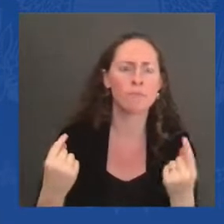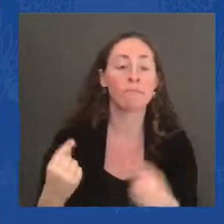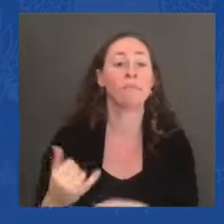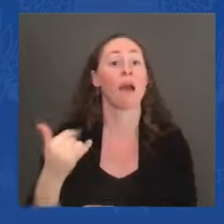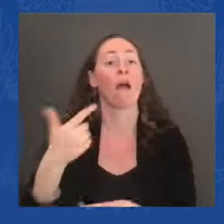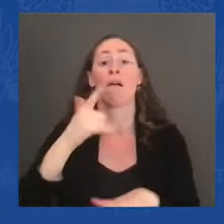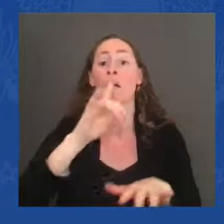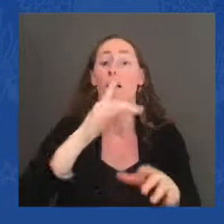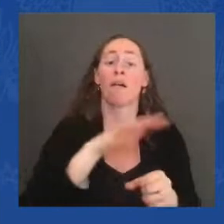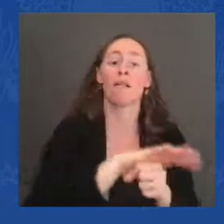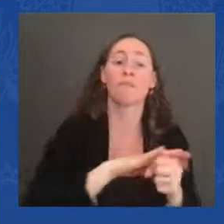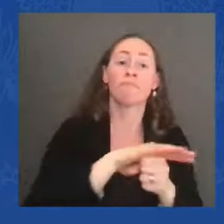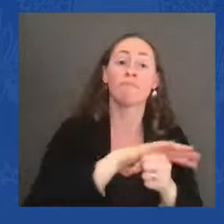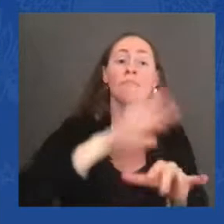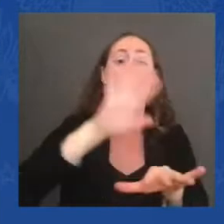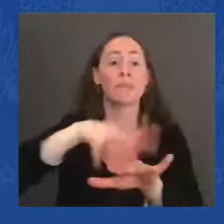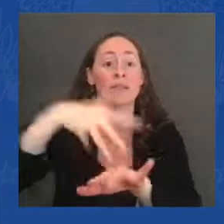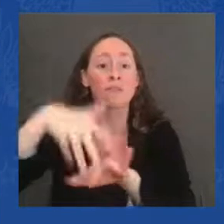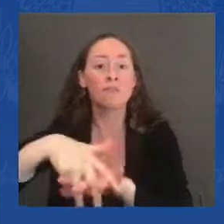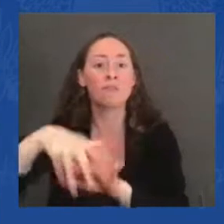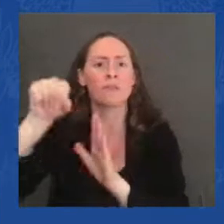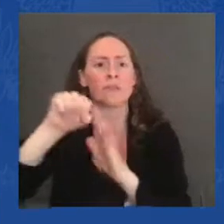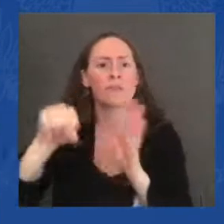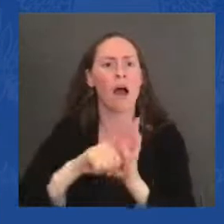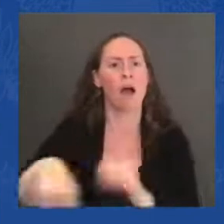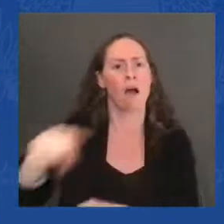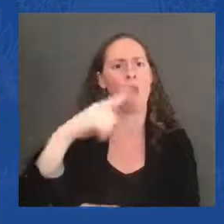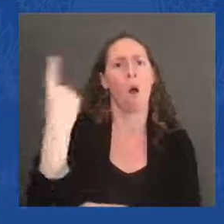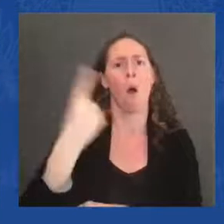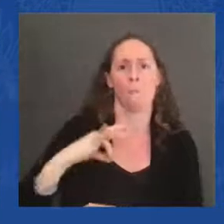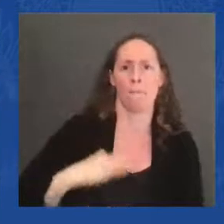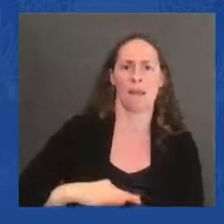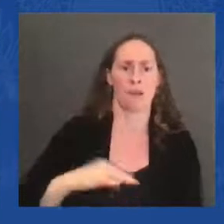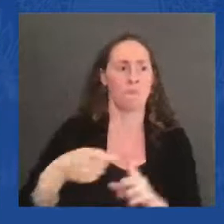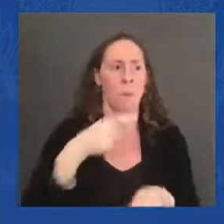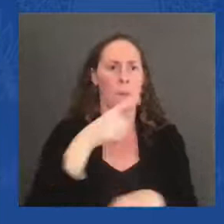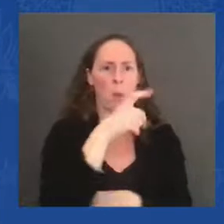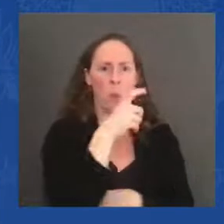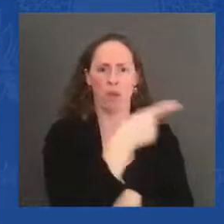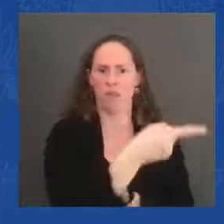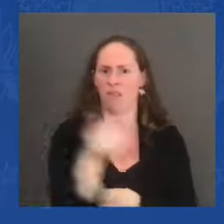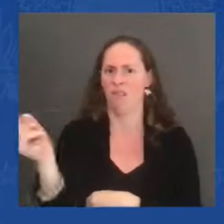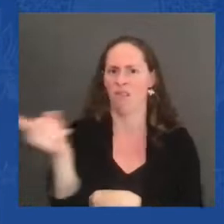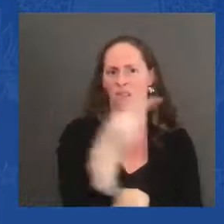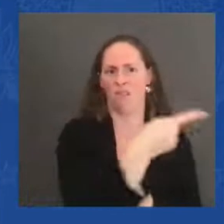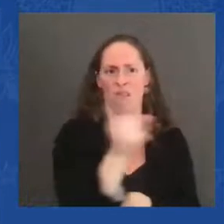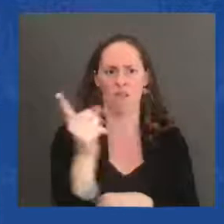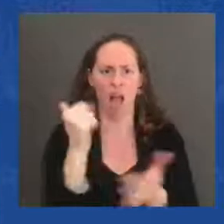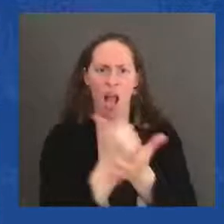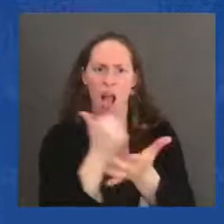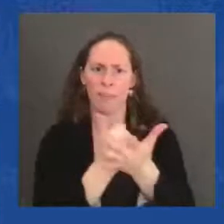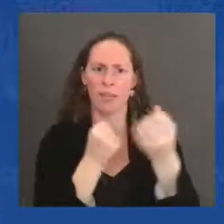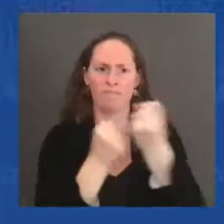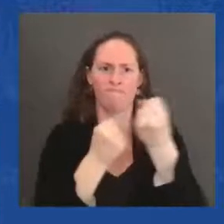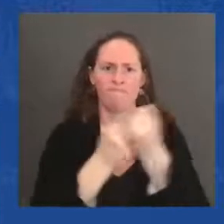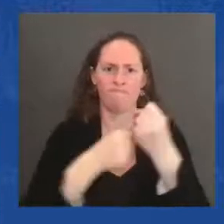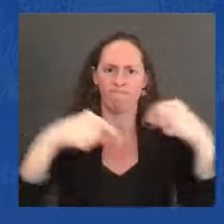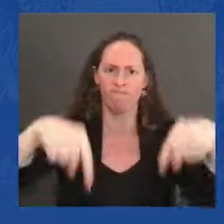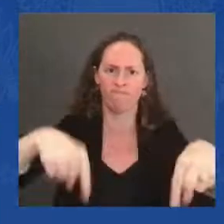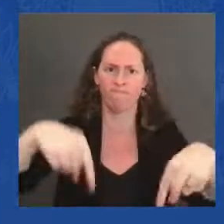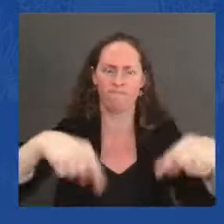ground resources to the areas of greatest threat while still ensuring all agencies are supported in the firefighting